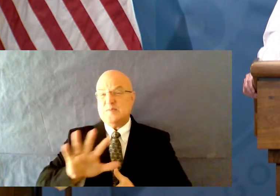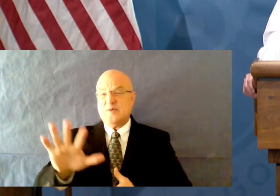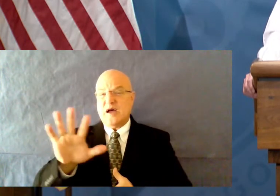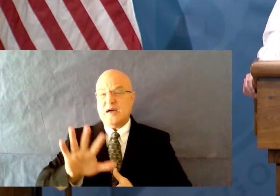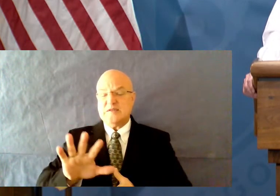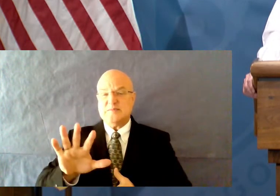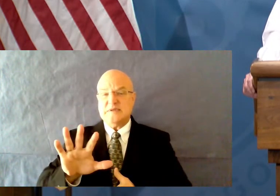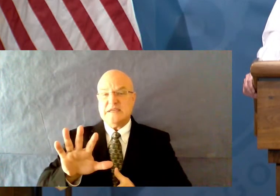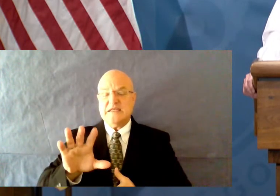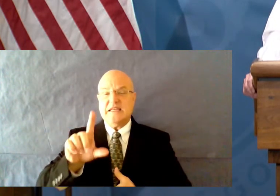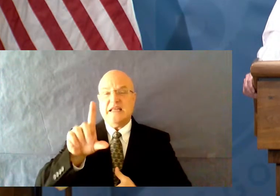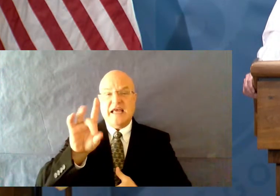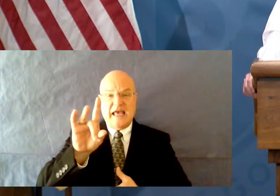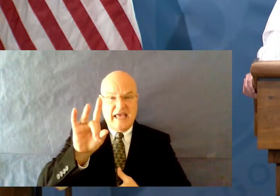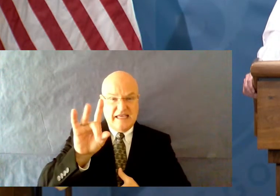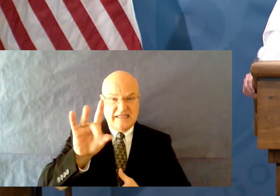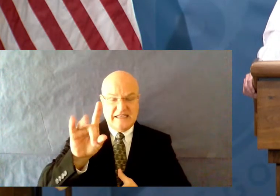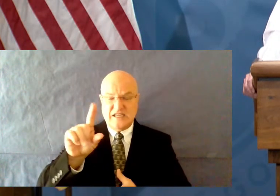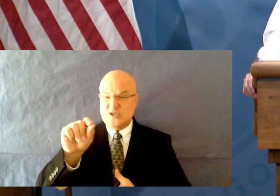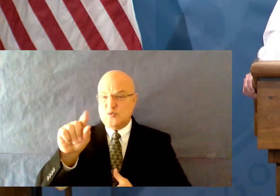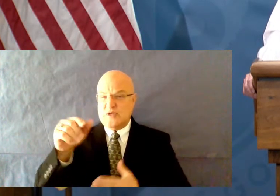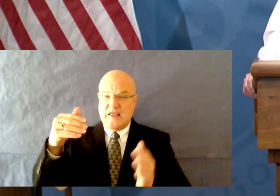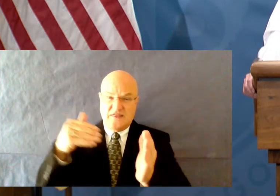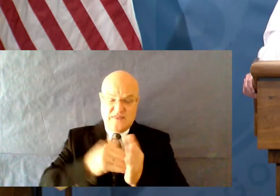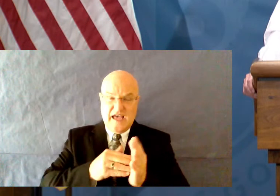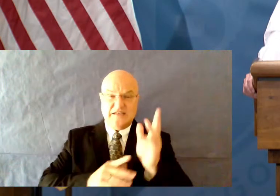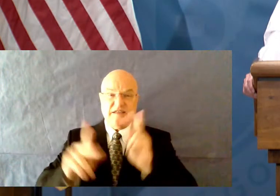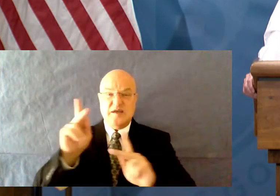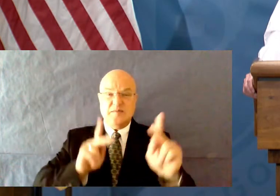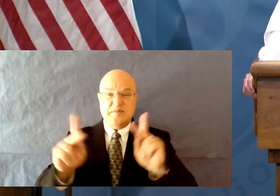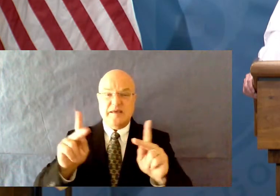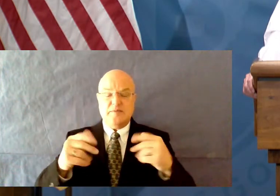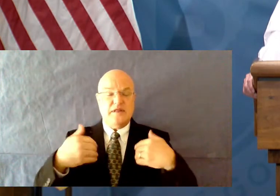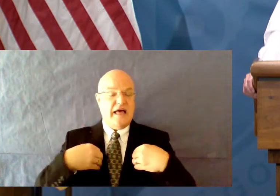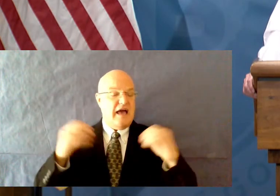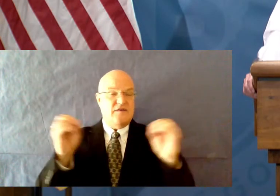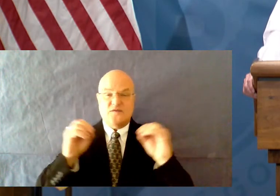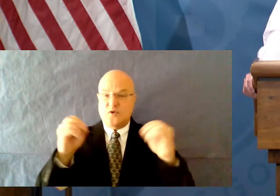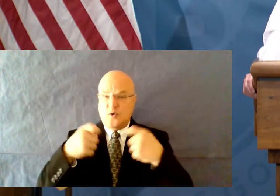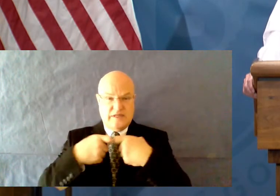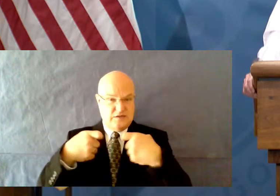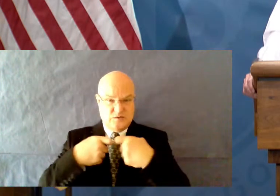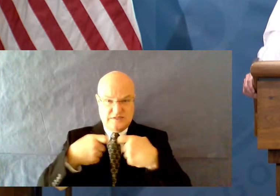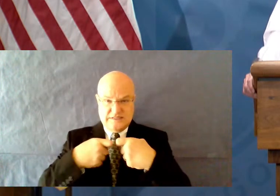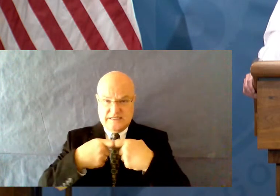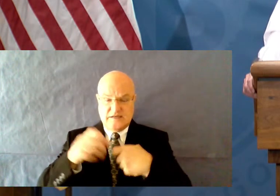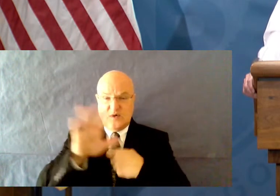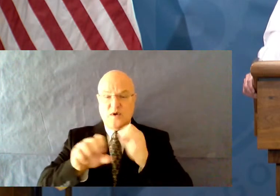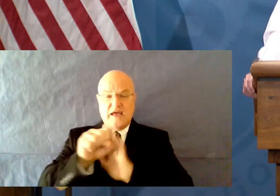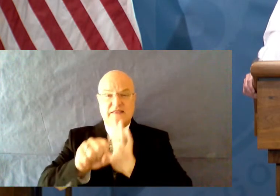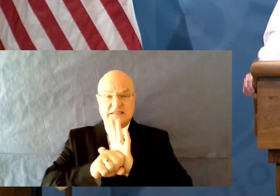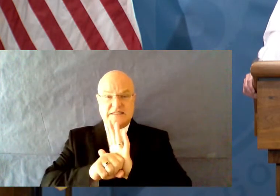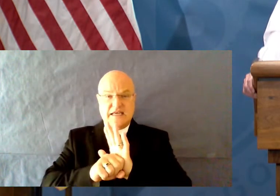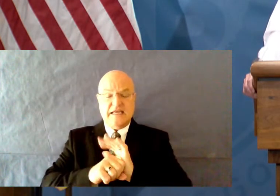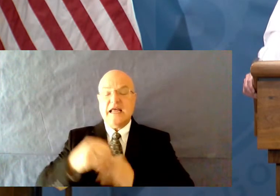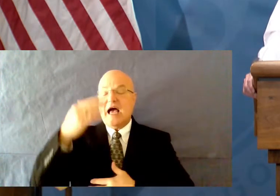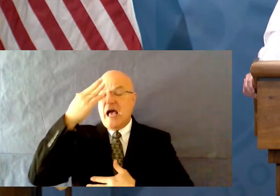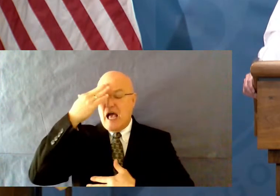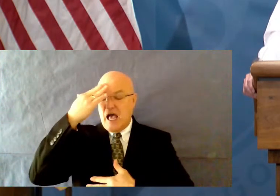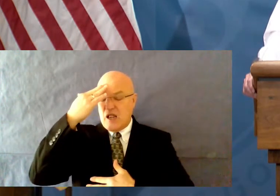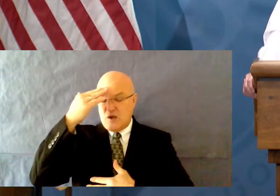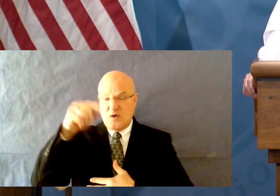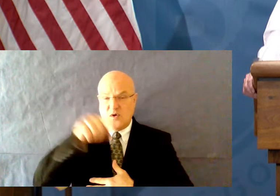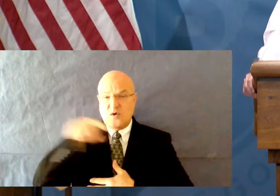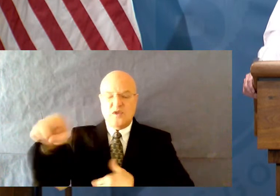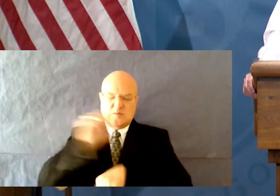to 20,000 Arkansas residents are still without power around the state. I know the utilities are working hard